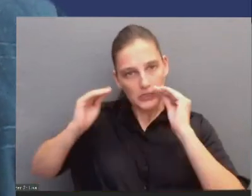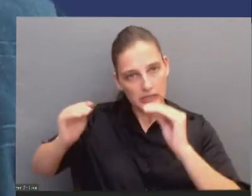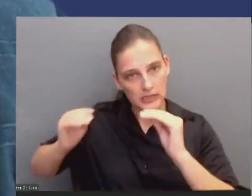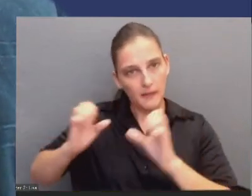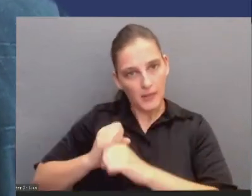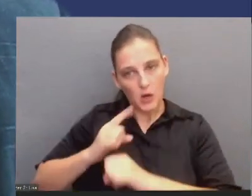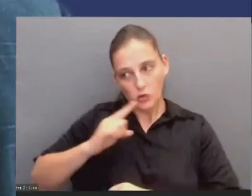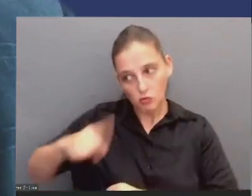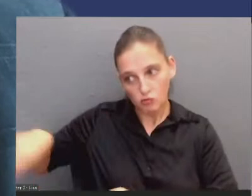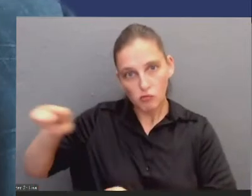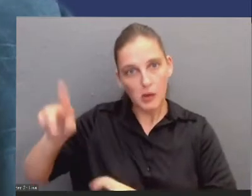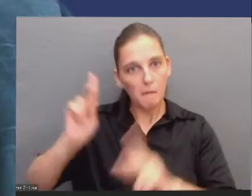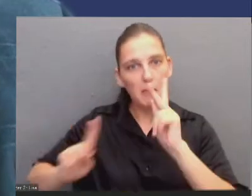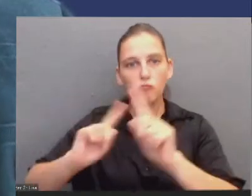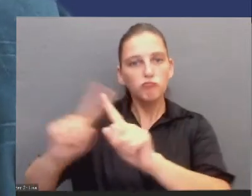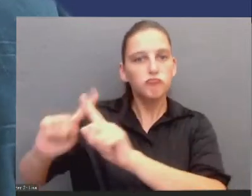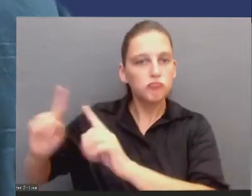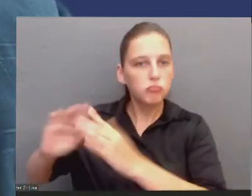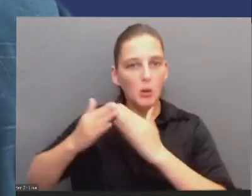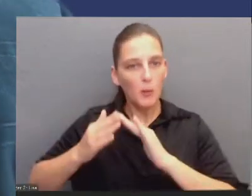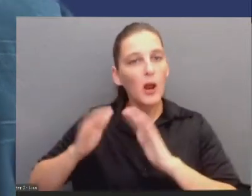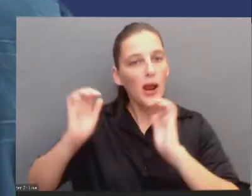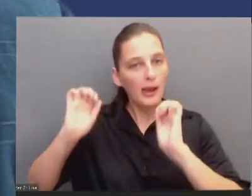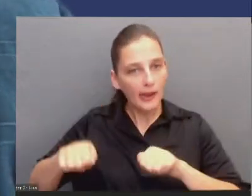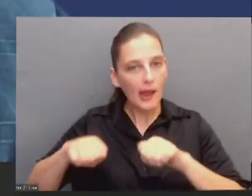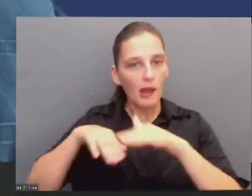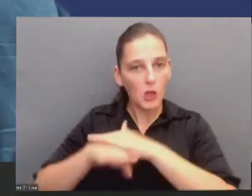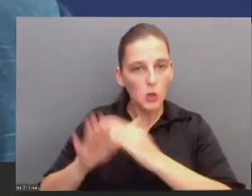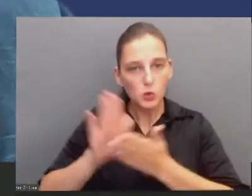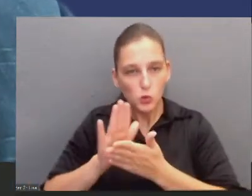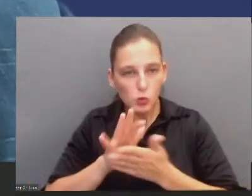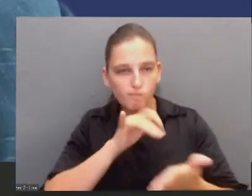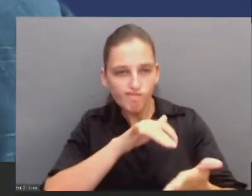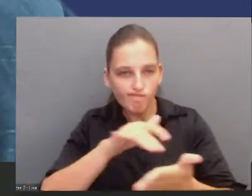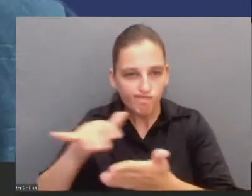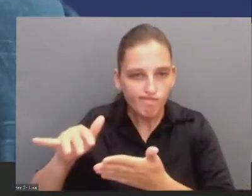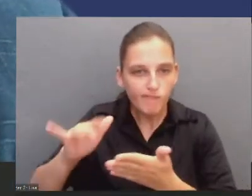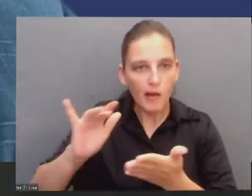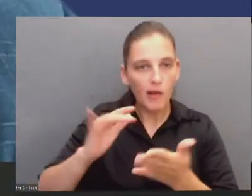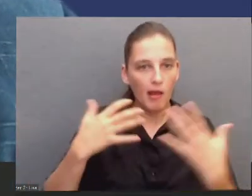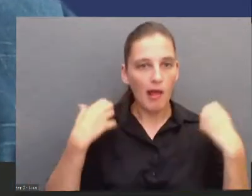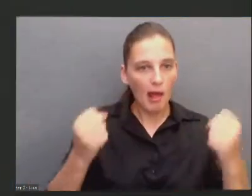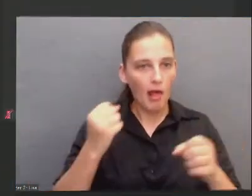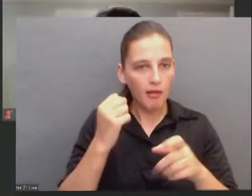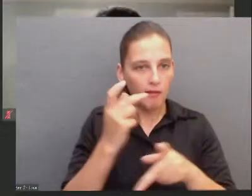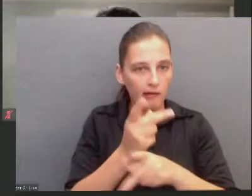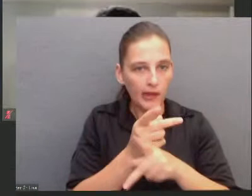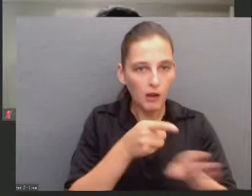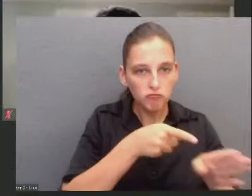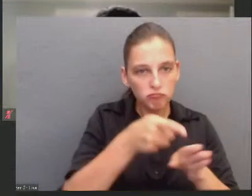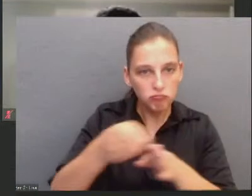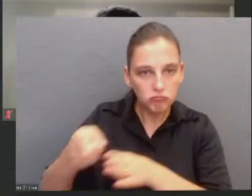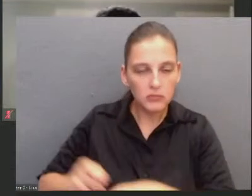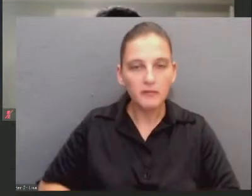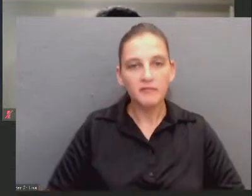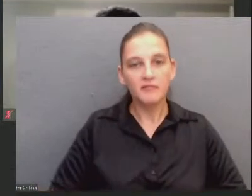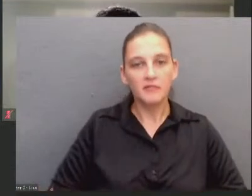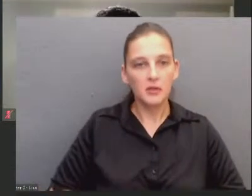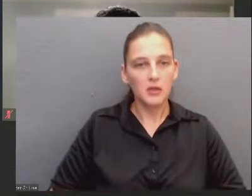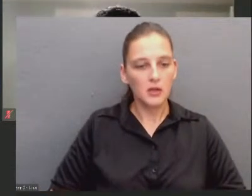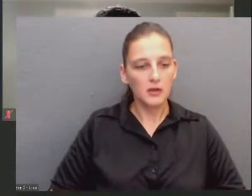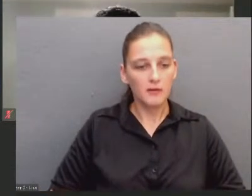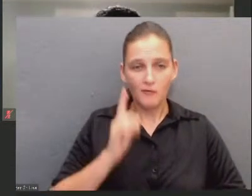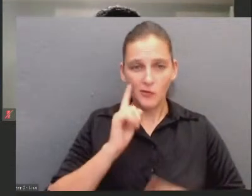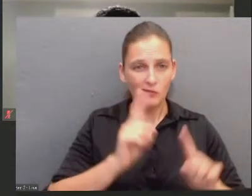folks to go into the public health, the administration of our different systems, as well